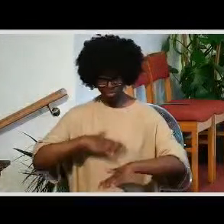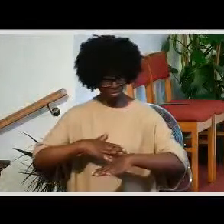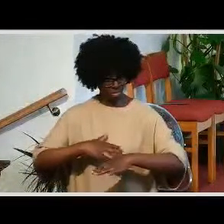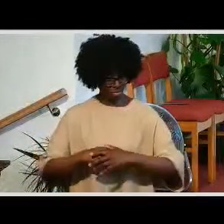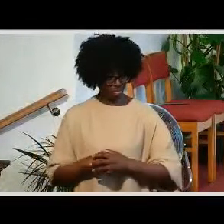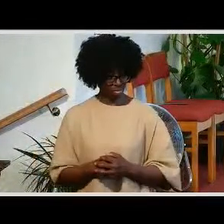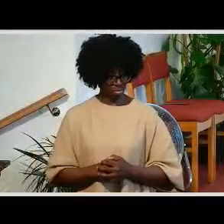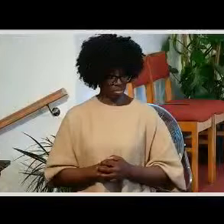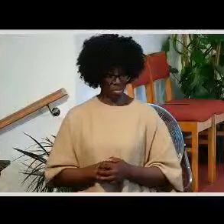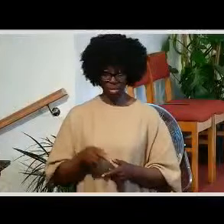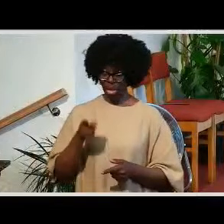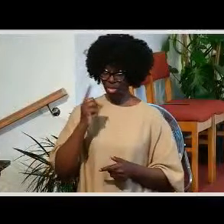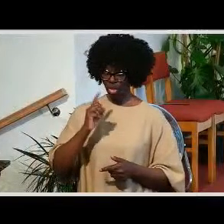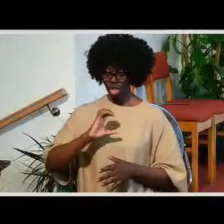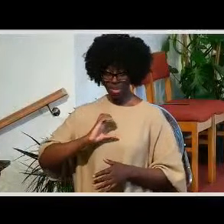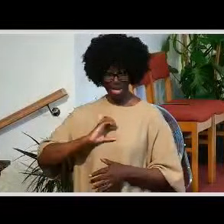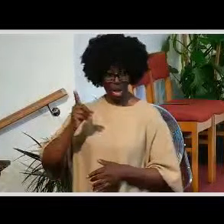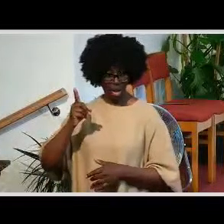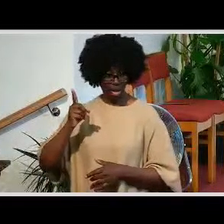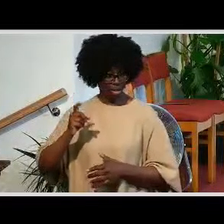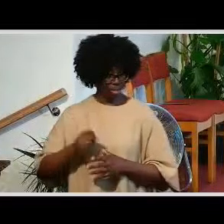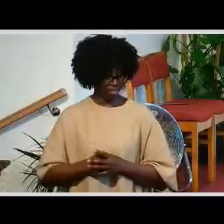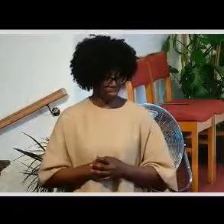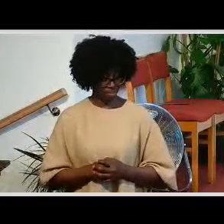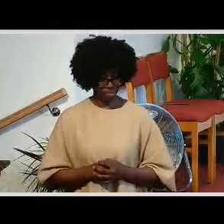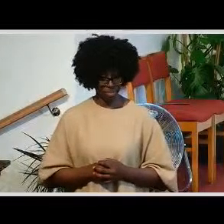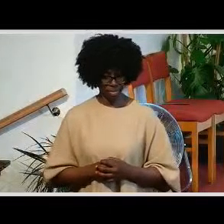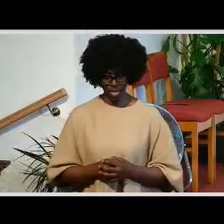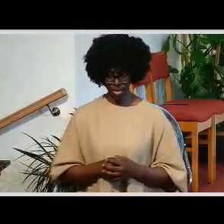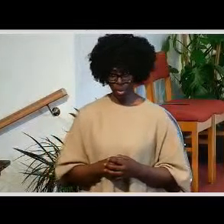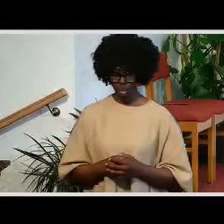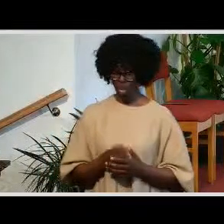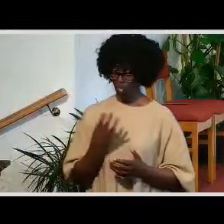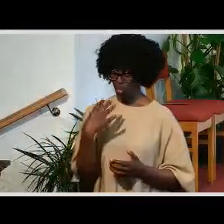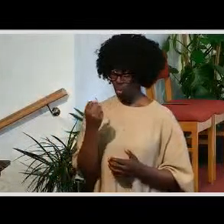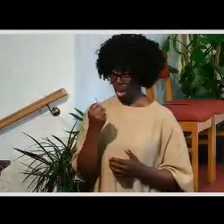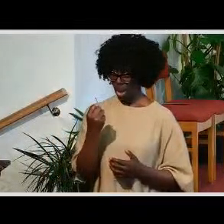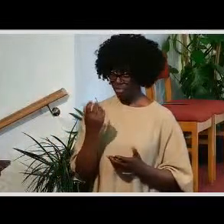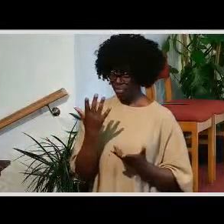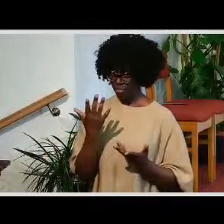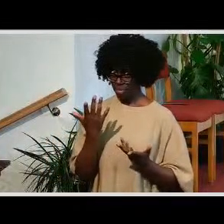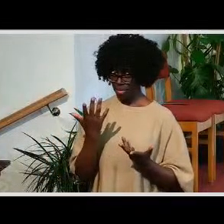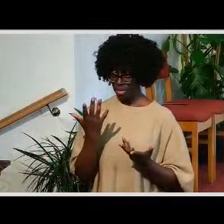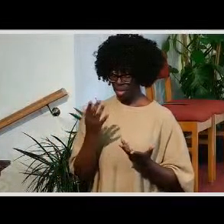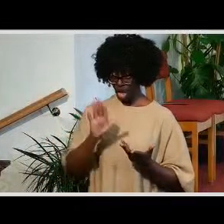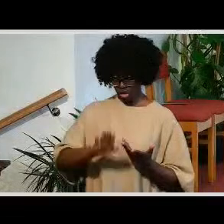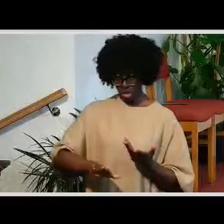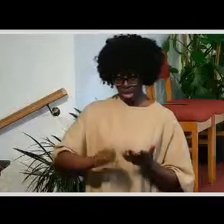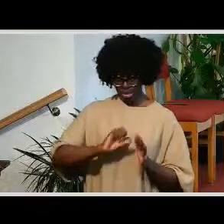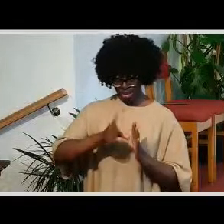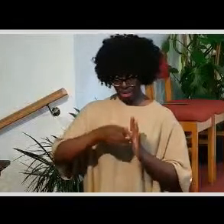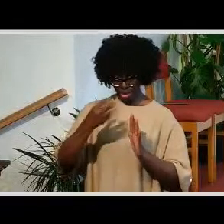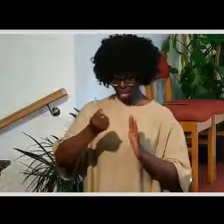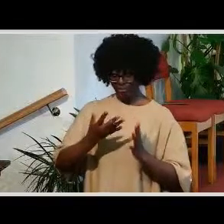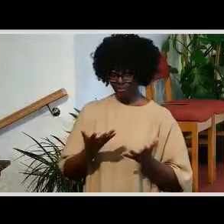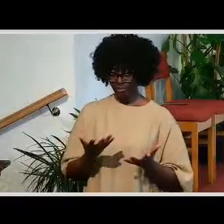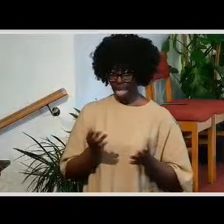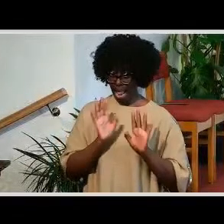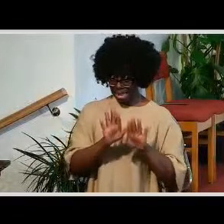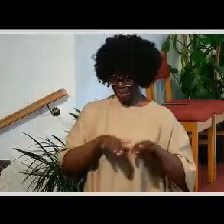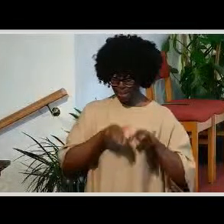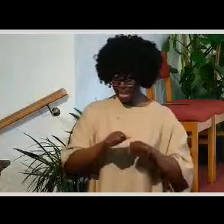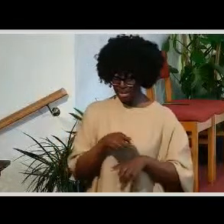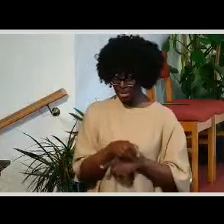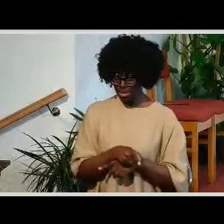So that if we are blessed with a child who has a form of